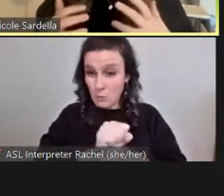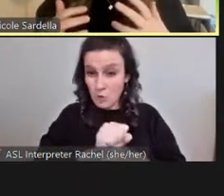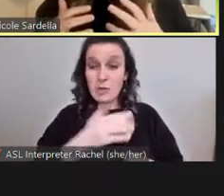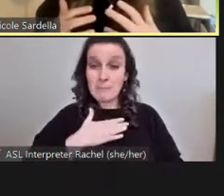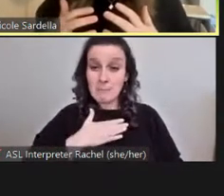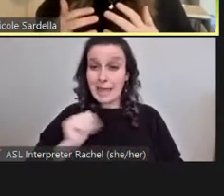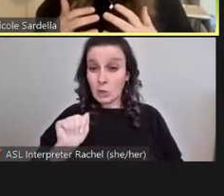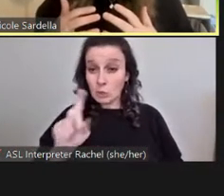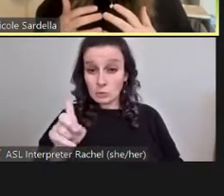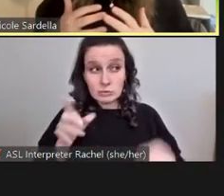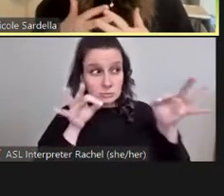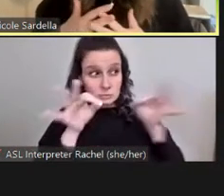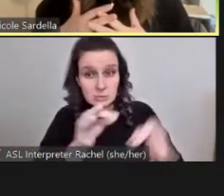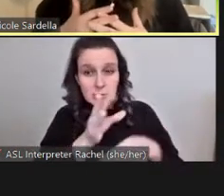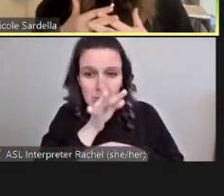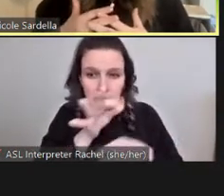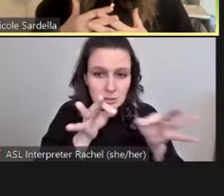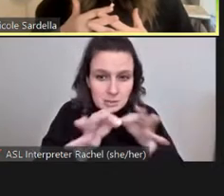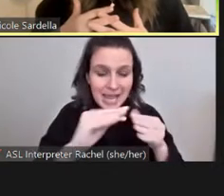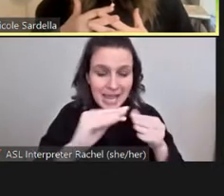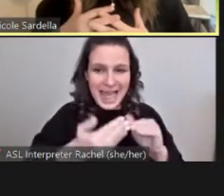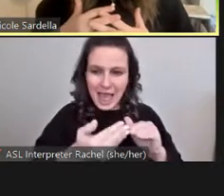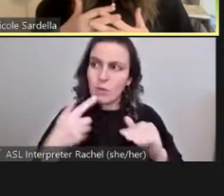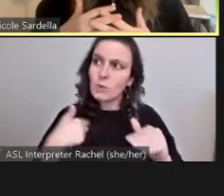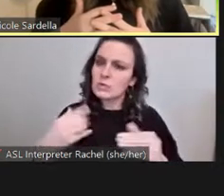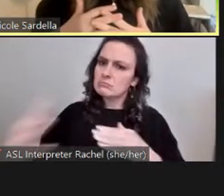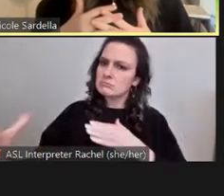I do. And I think that